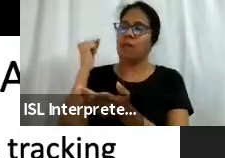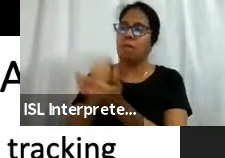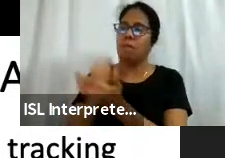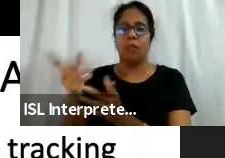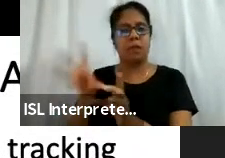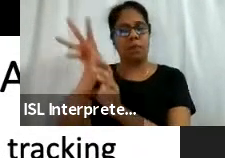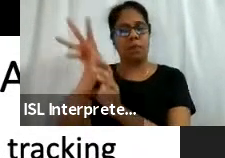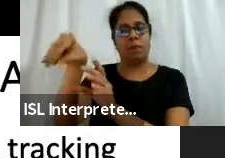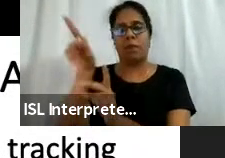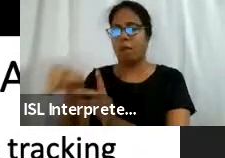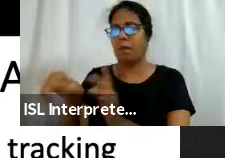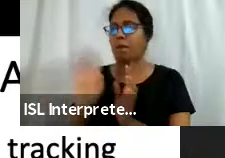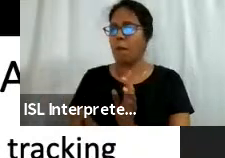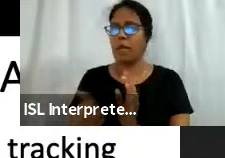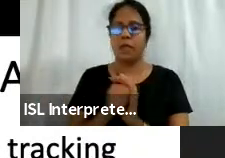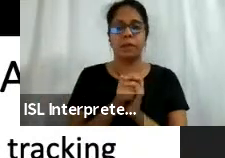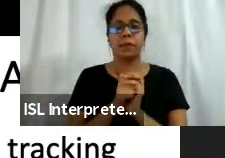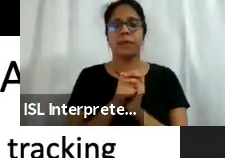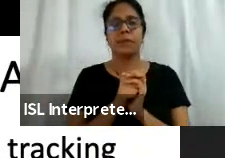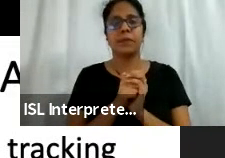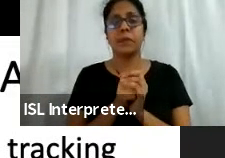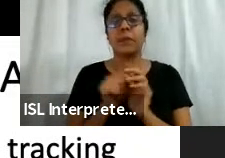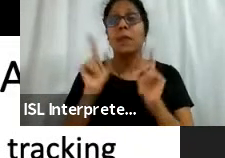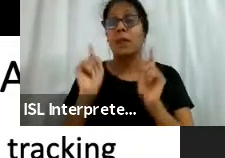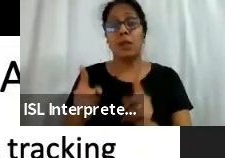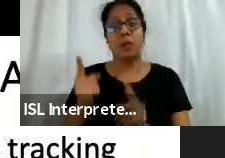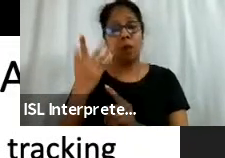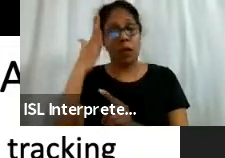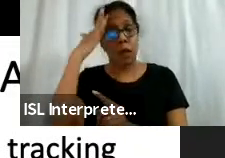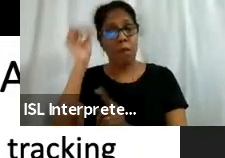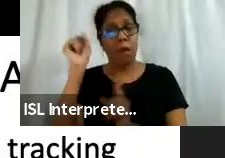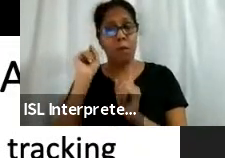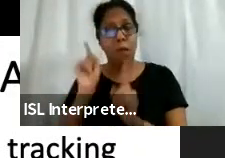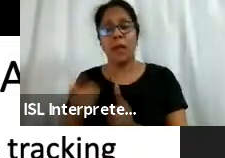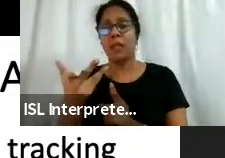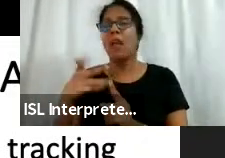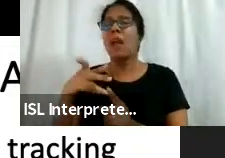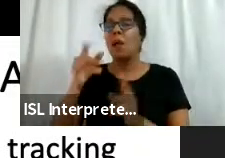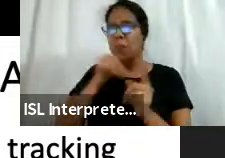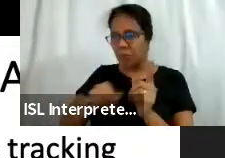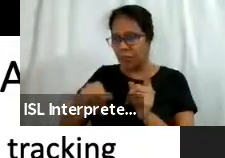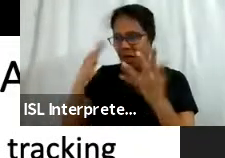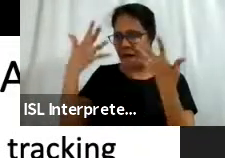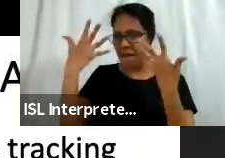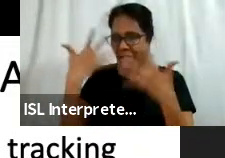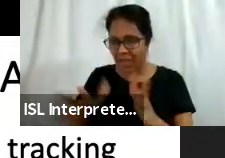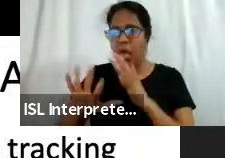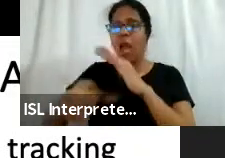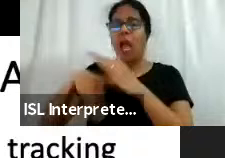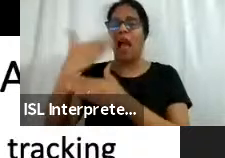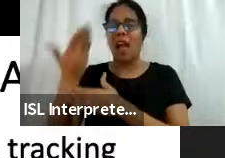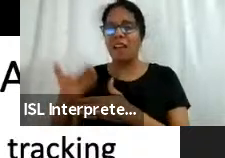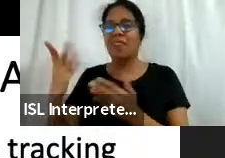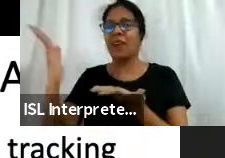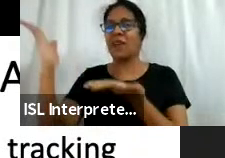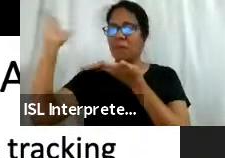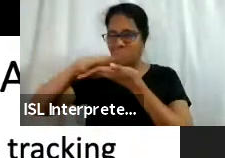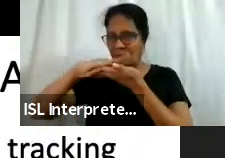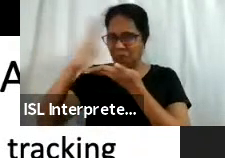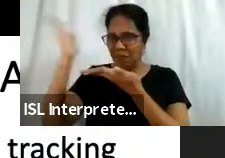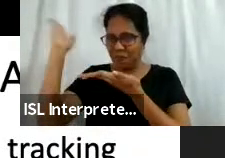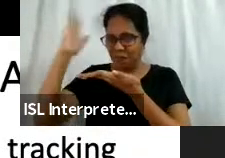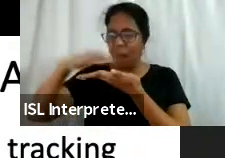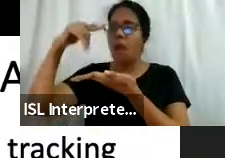only. One thing you need to remember that after using the toilet, please close the lid